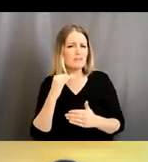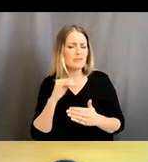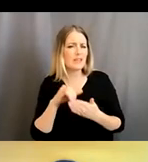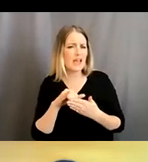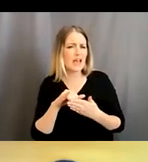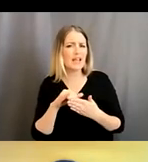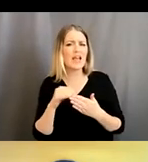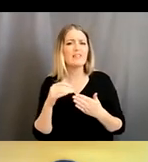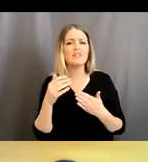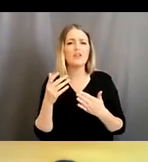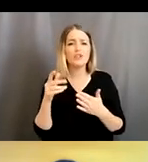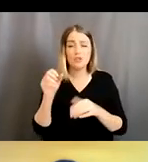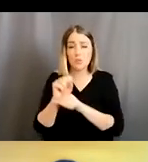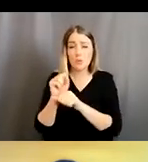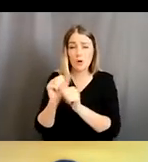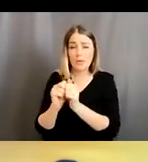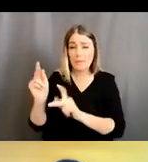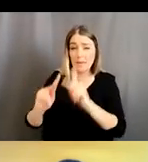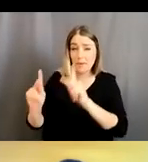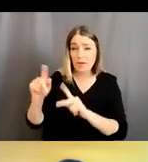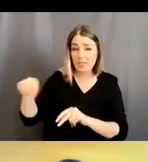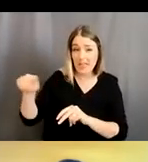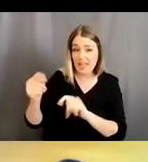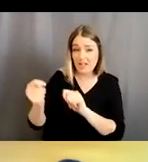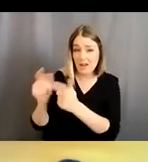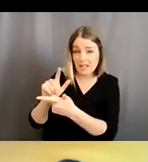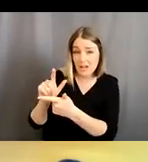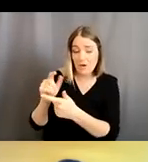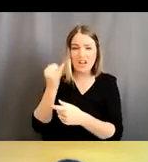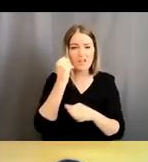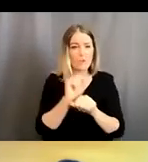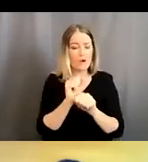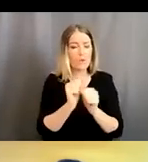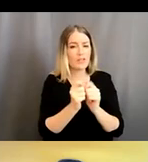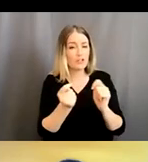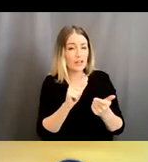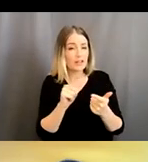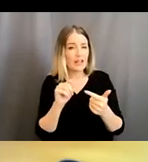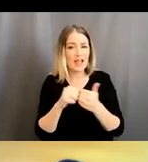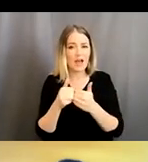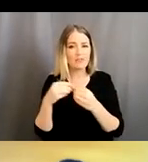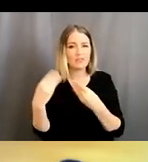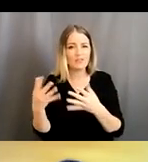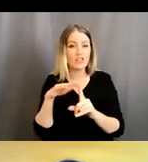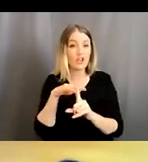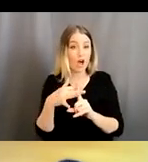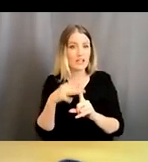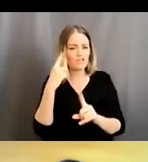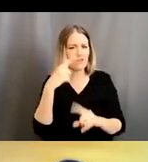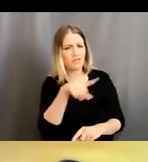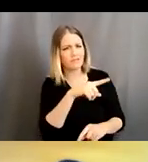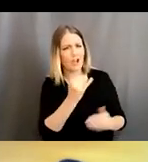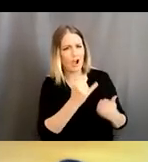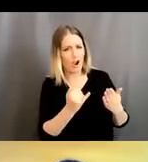with in order to translate it, or like if you're working with the translator in order to be able to give them context of the things they are translating